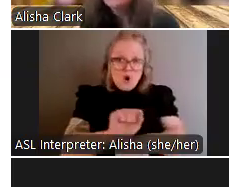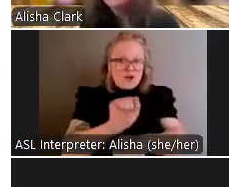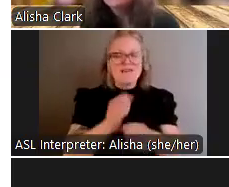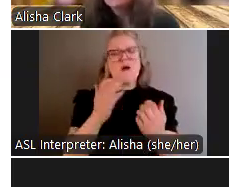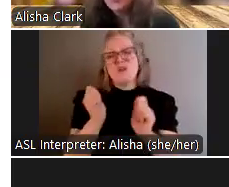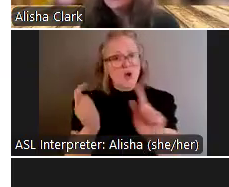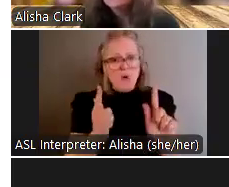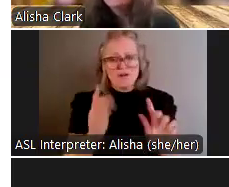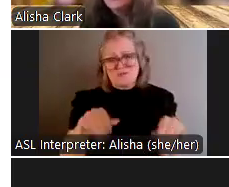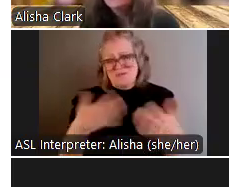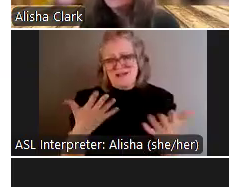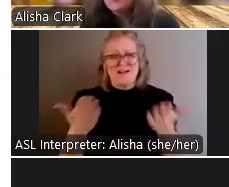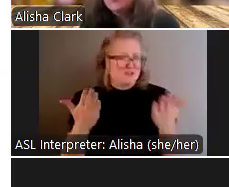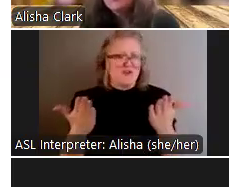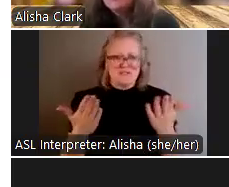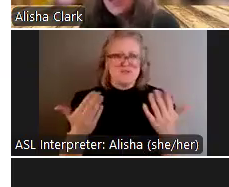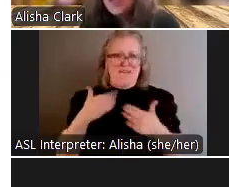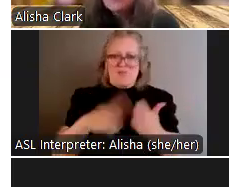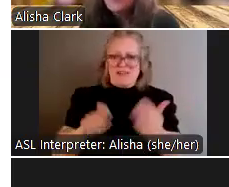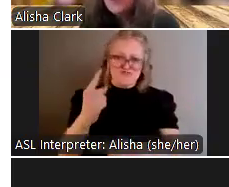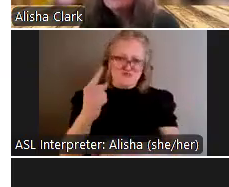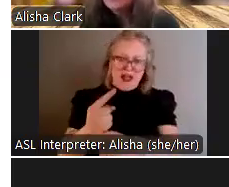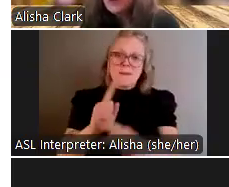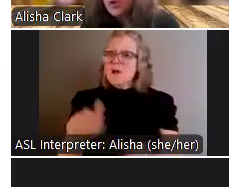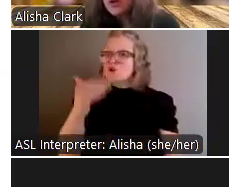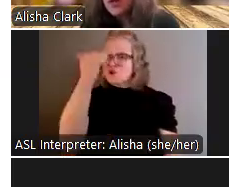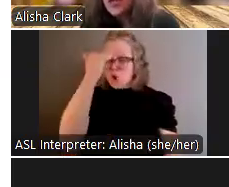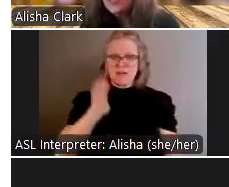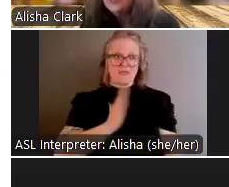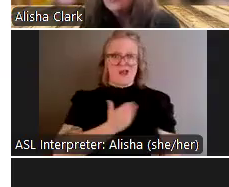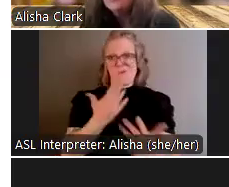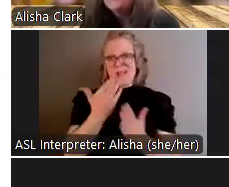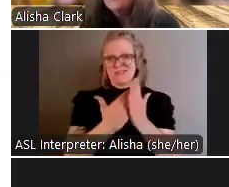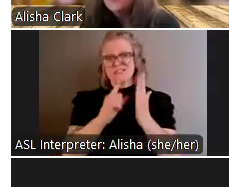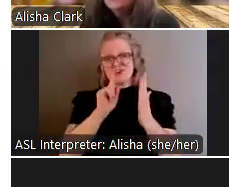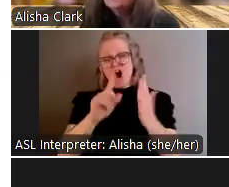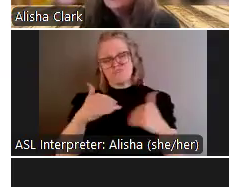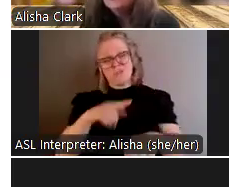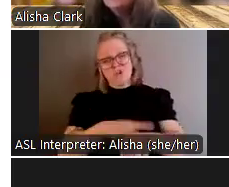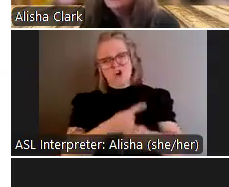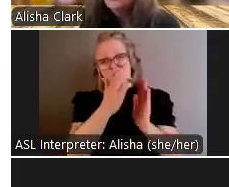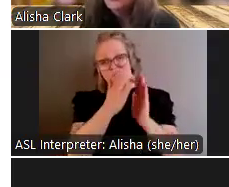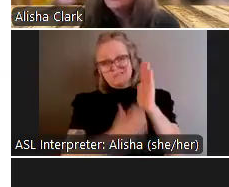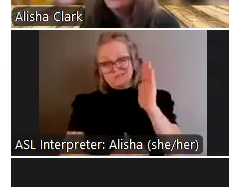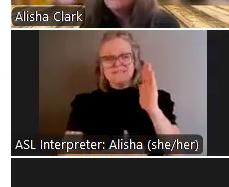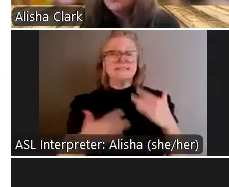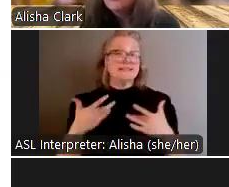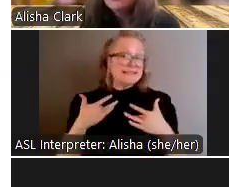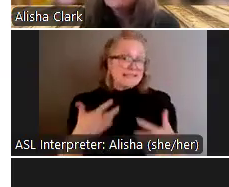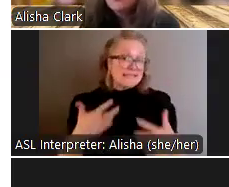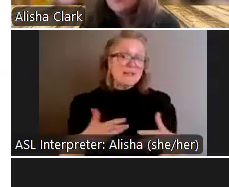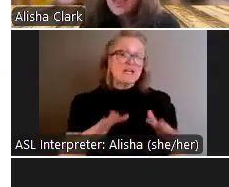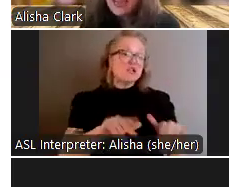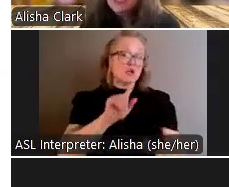to have services, right? But knowing that our wait lists are long and that usually children are put on there